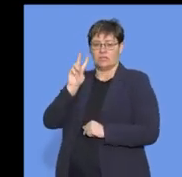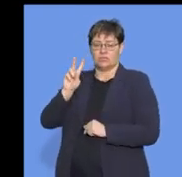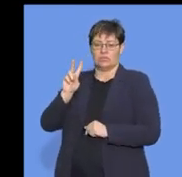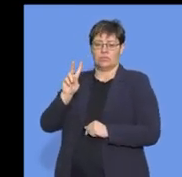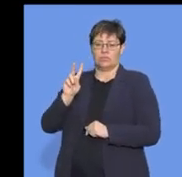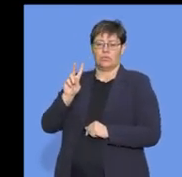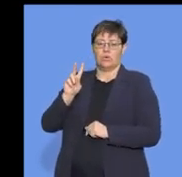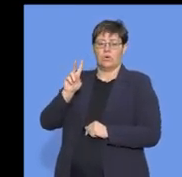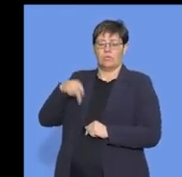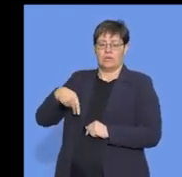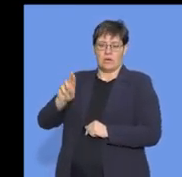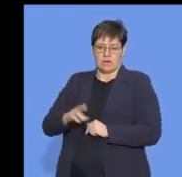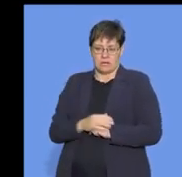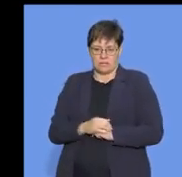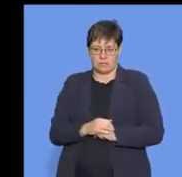whatever we had on this side,